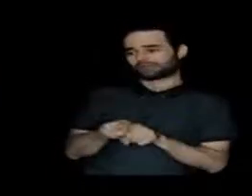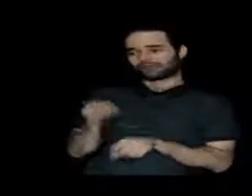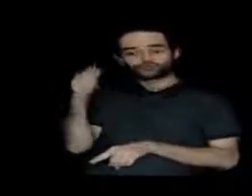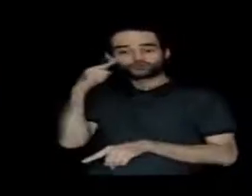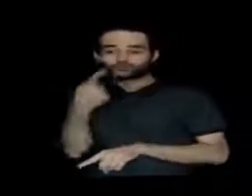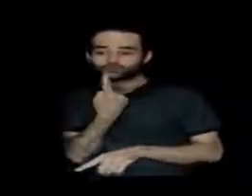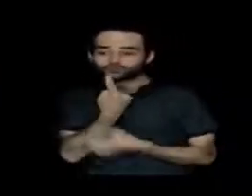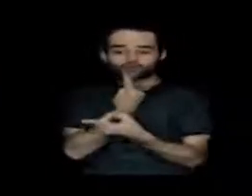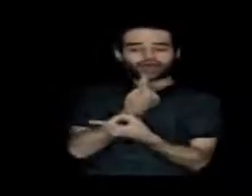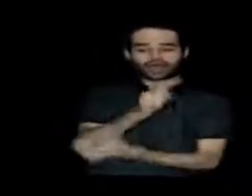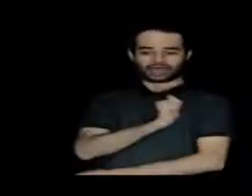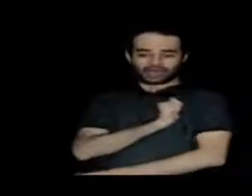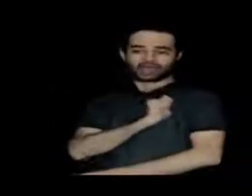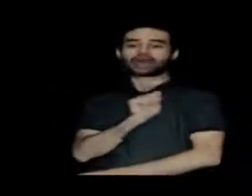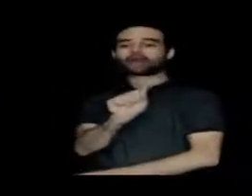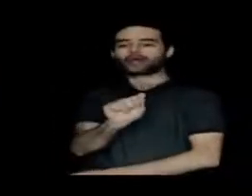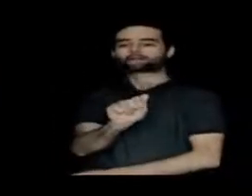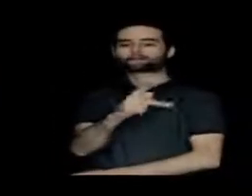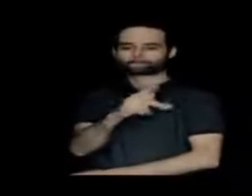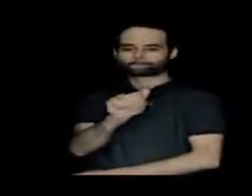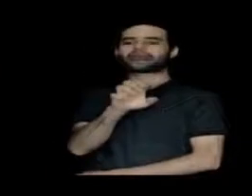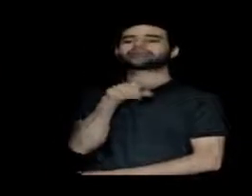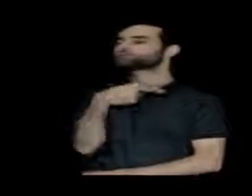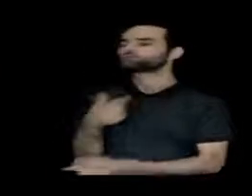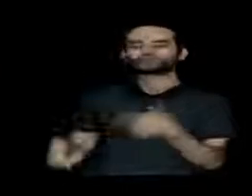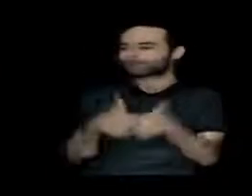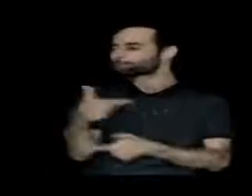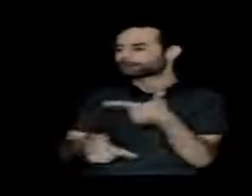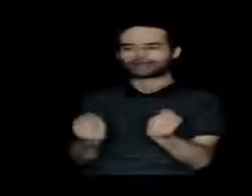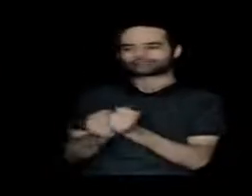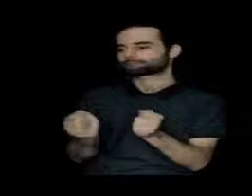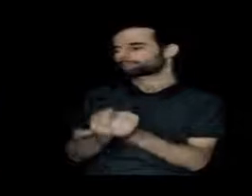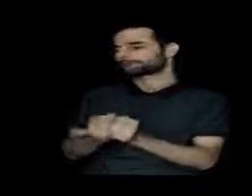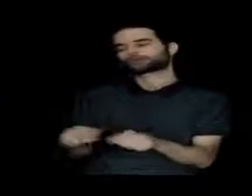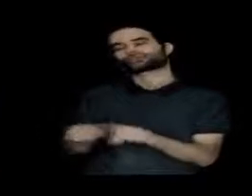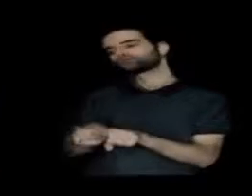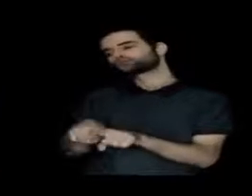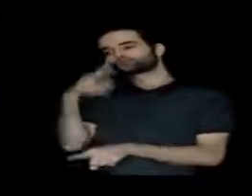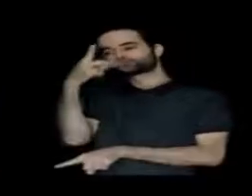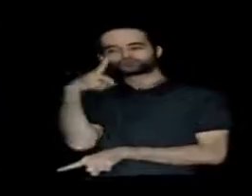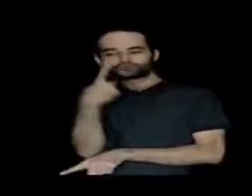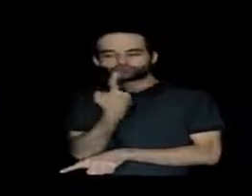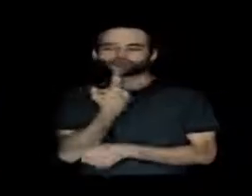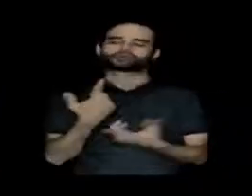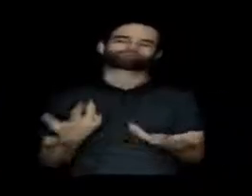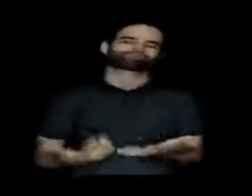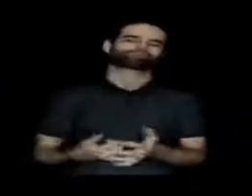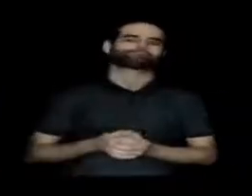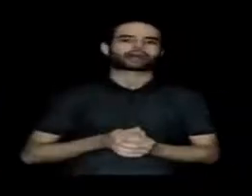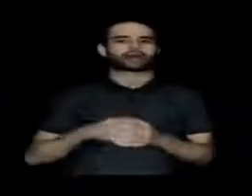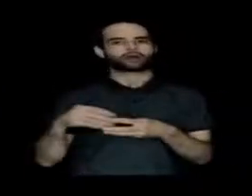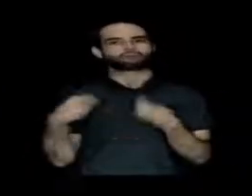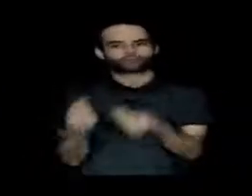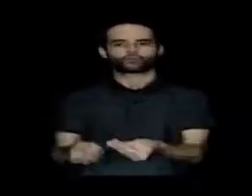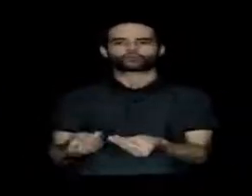and Janinne could not stay there, but I was given a school address, a state school where there